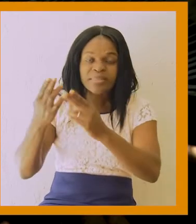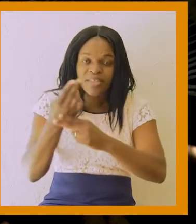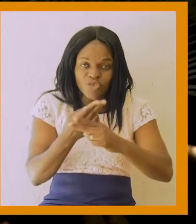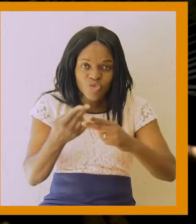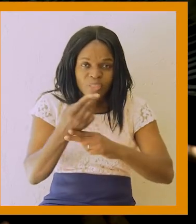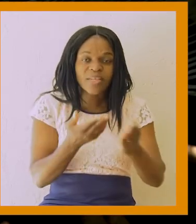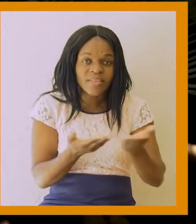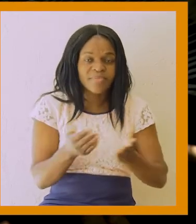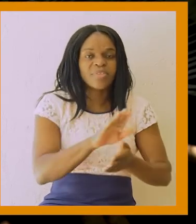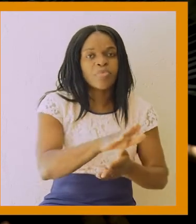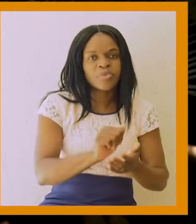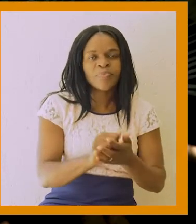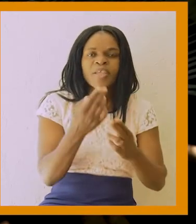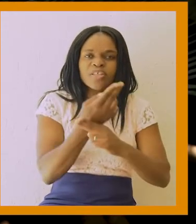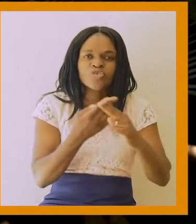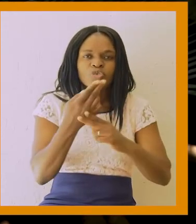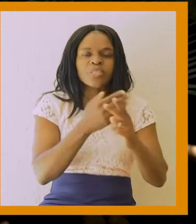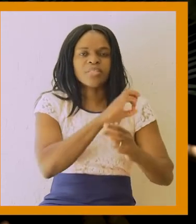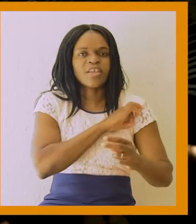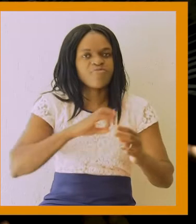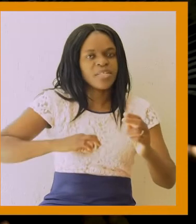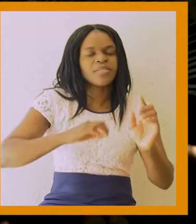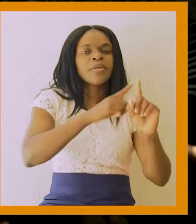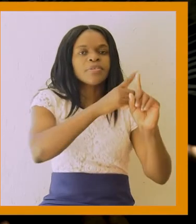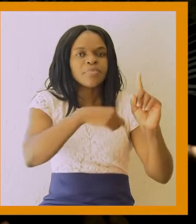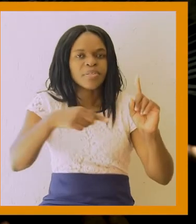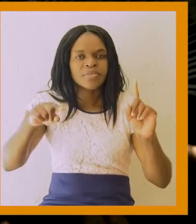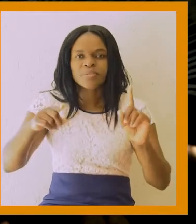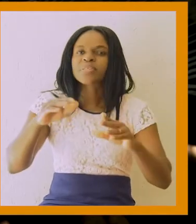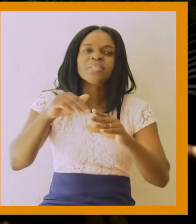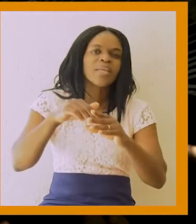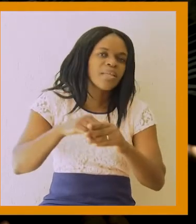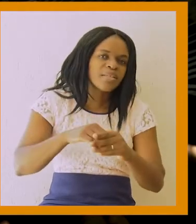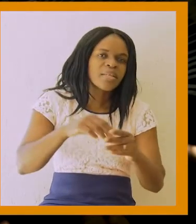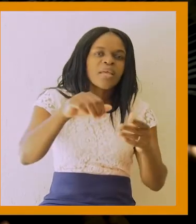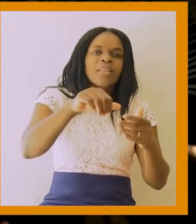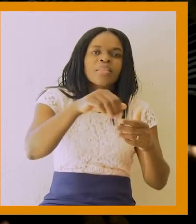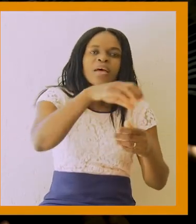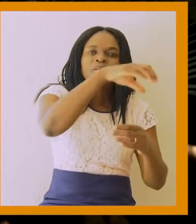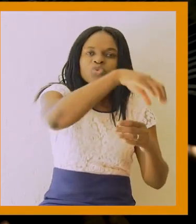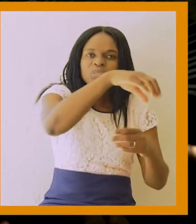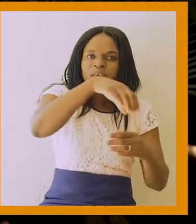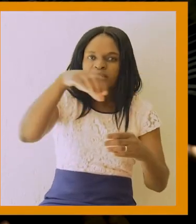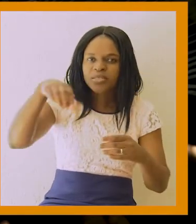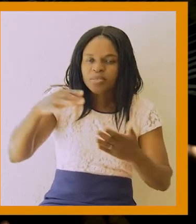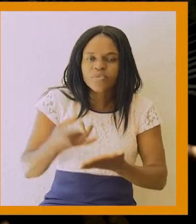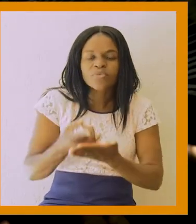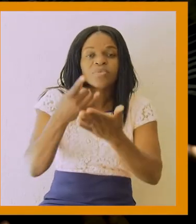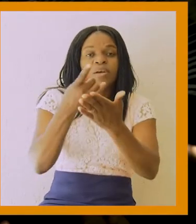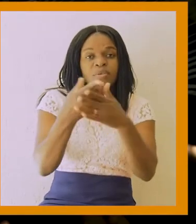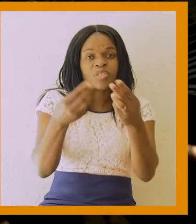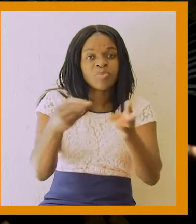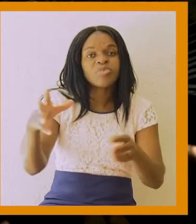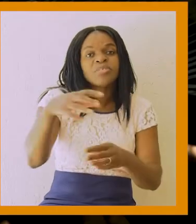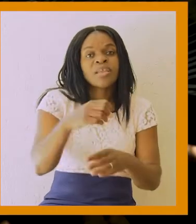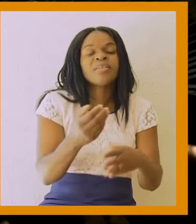providers. Let's use those government ministries that are in our societies that help people